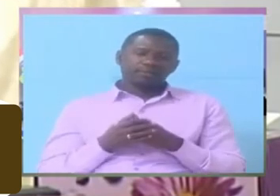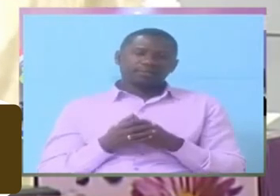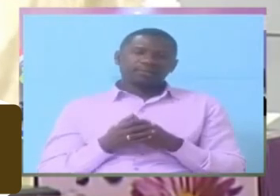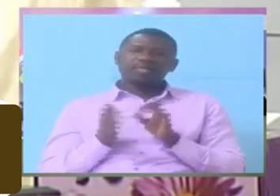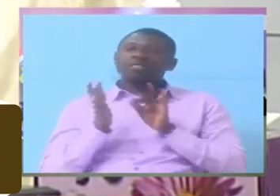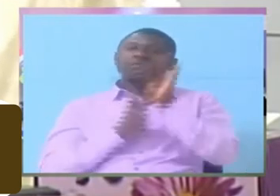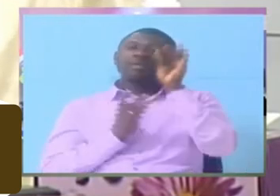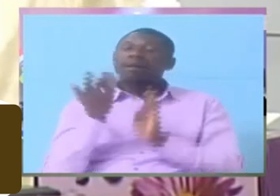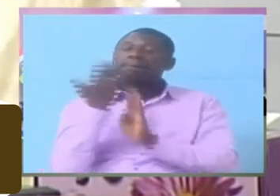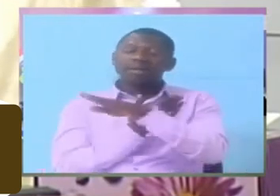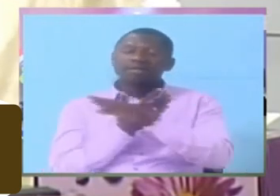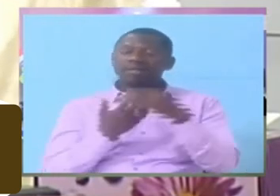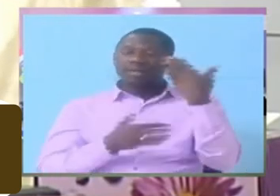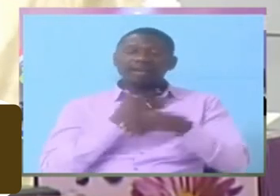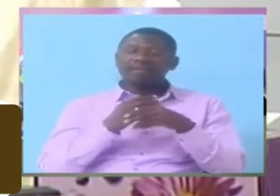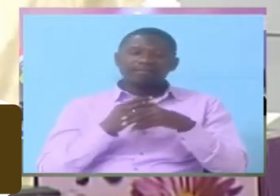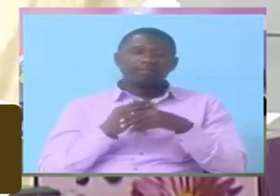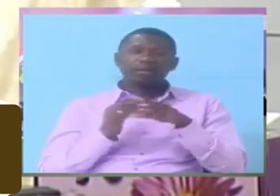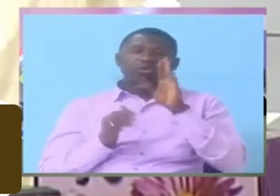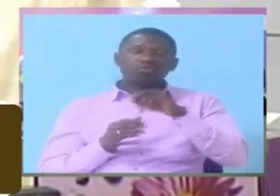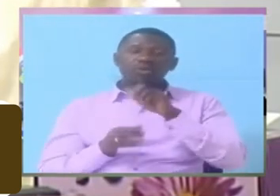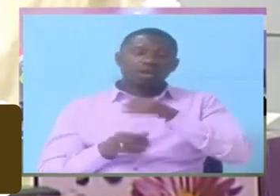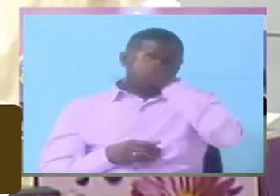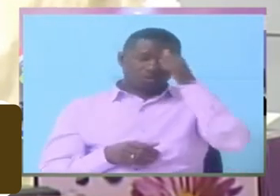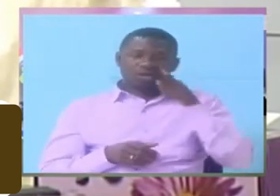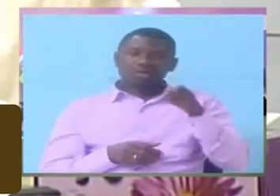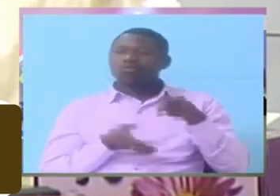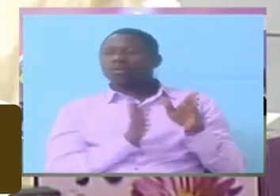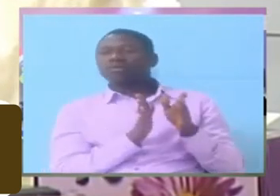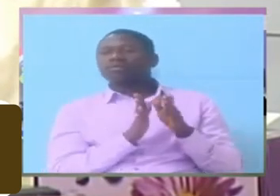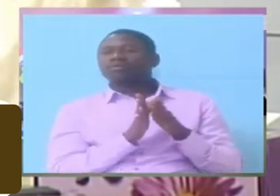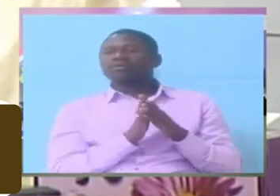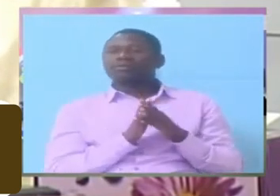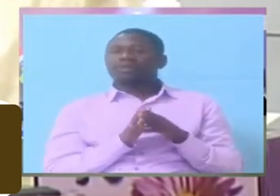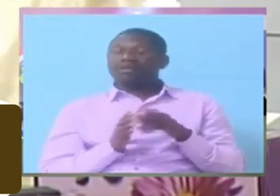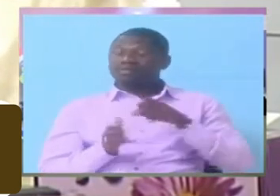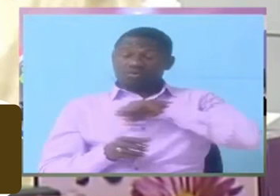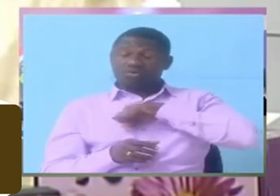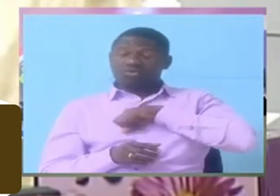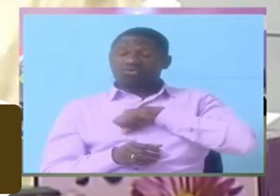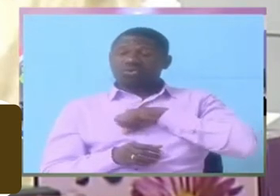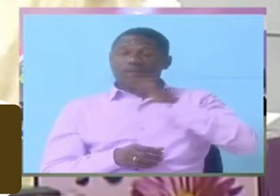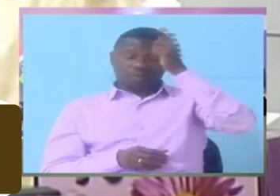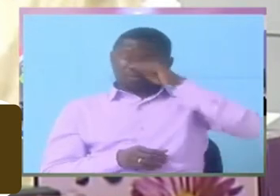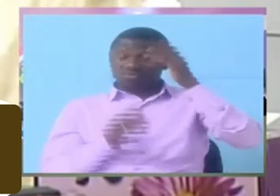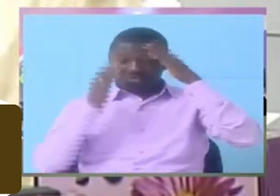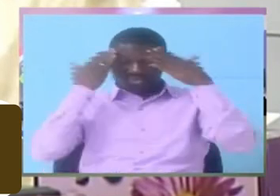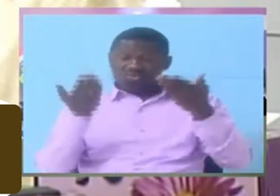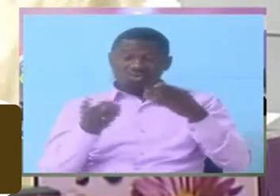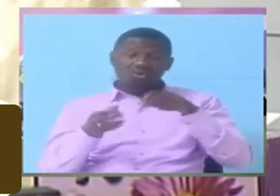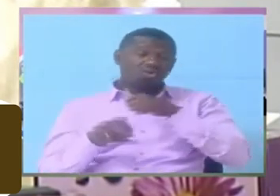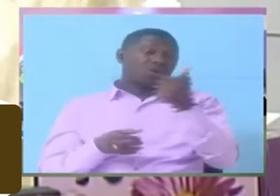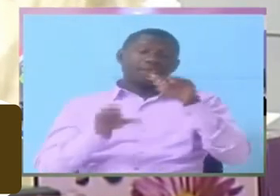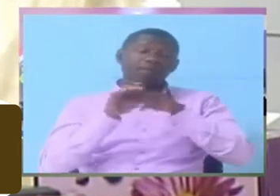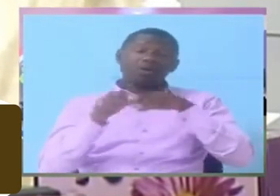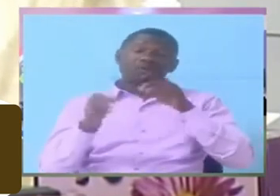that. Special branch bukela duko ta mandi nungo nyama. Even among us, we don't know some of them. And in telefong lukono man do lulong ikonofang. They